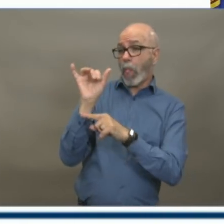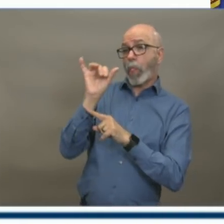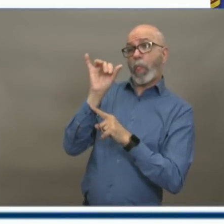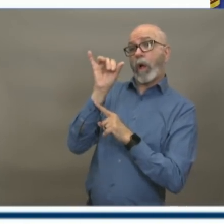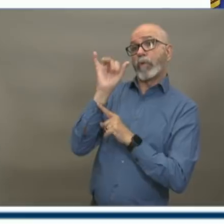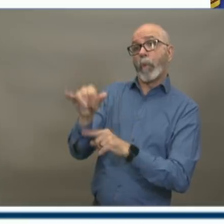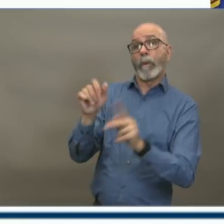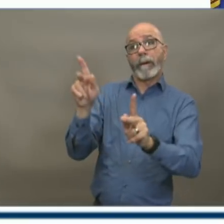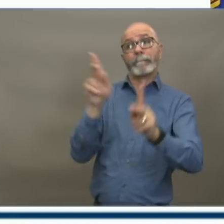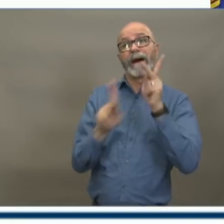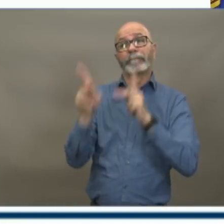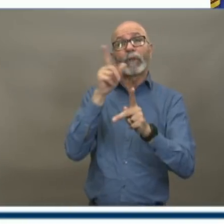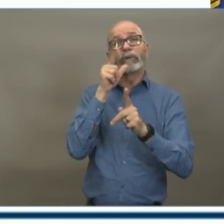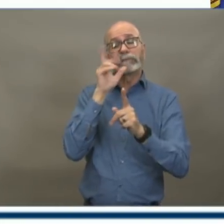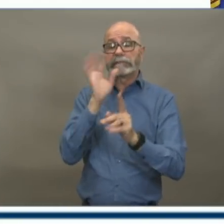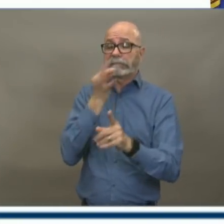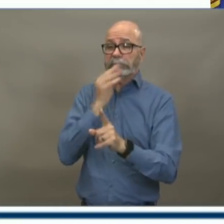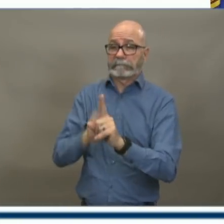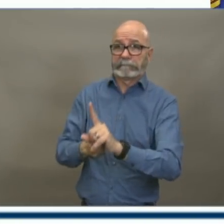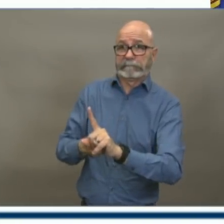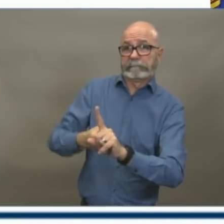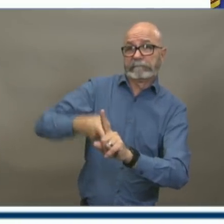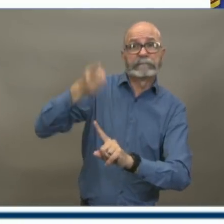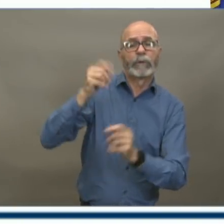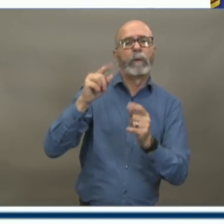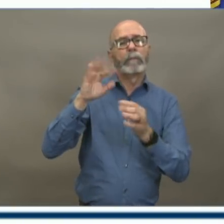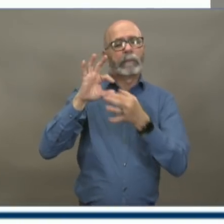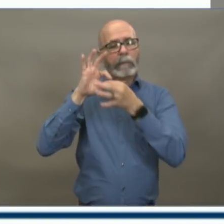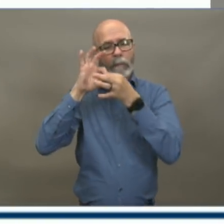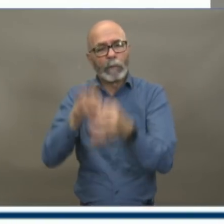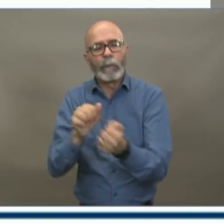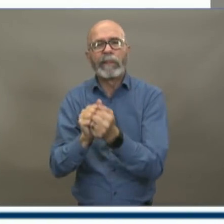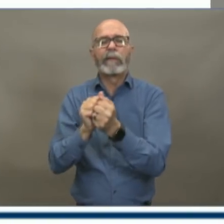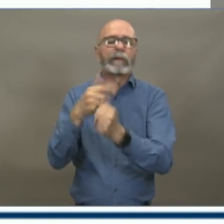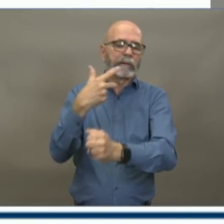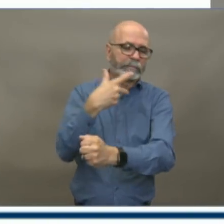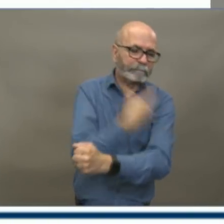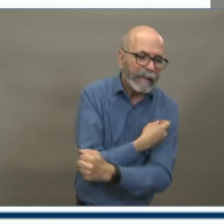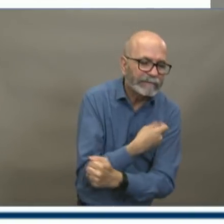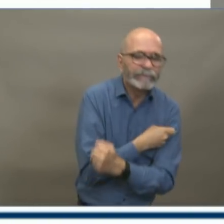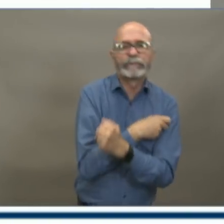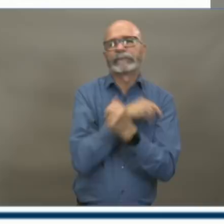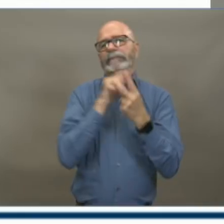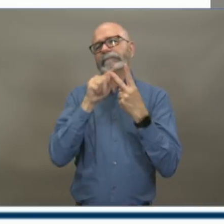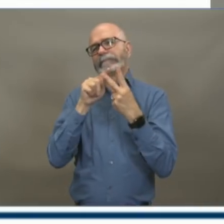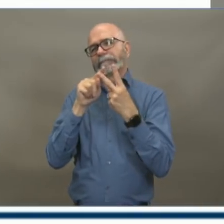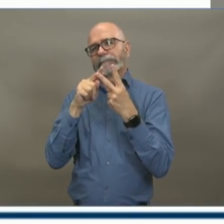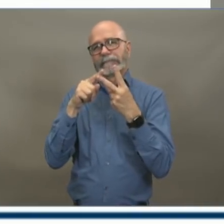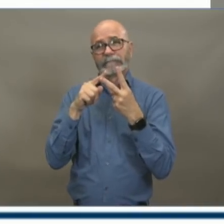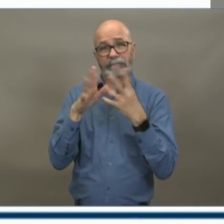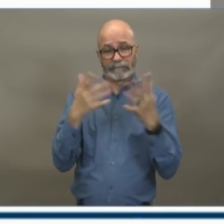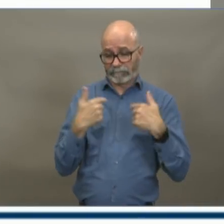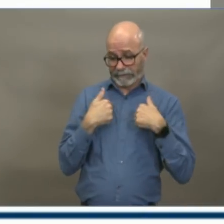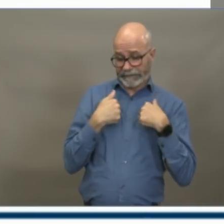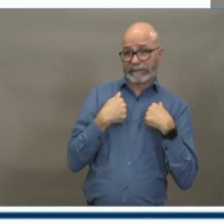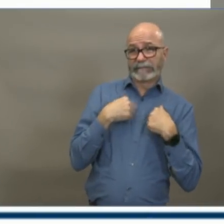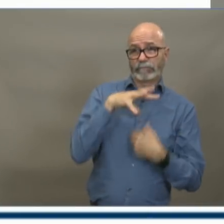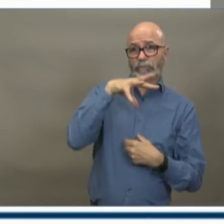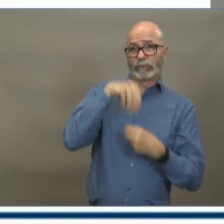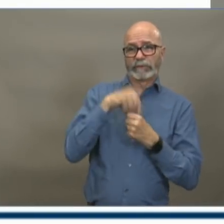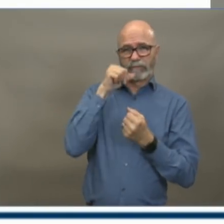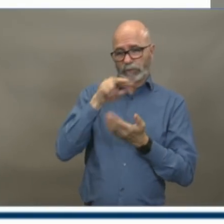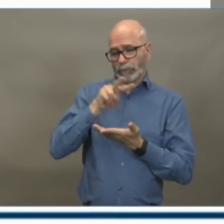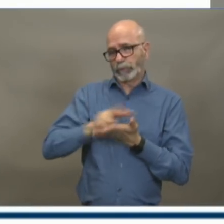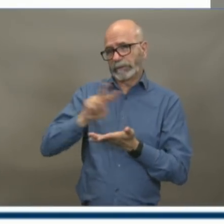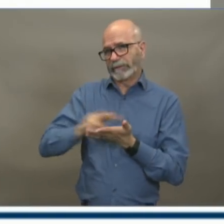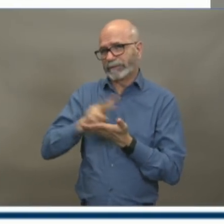and vaccinology. That is not the place for community engagement. I've been throughout the pandemic. I've been meeting every 2 weeks with the First